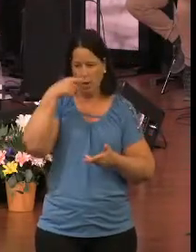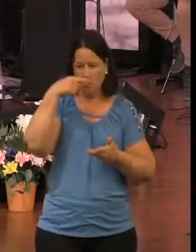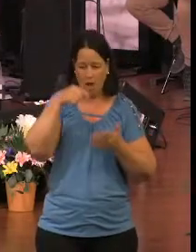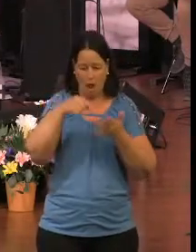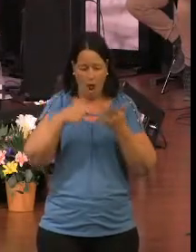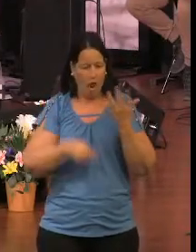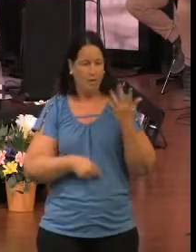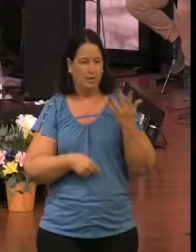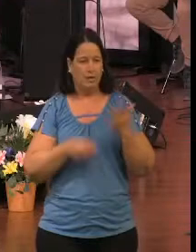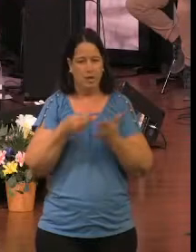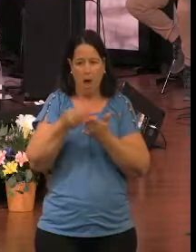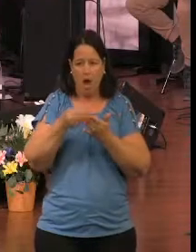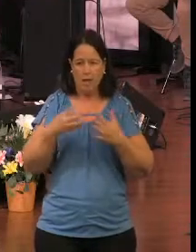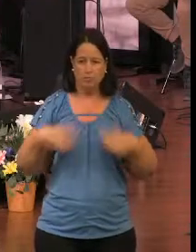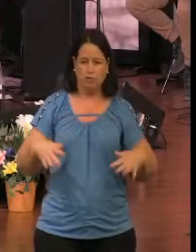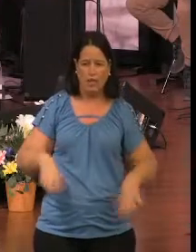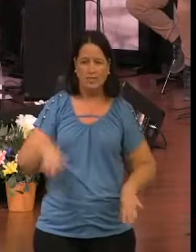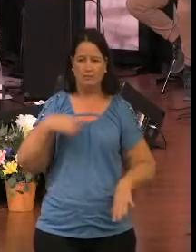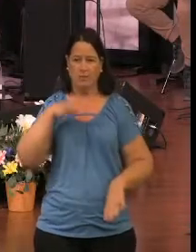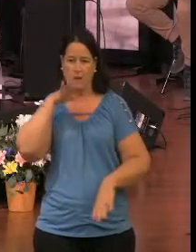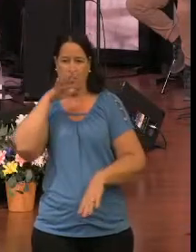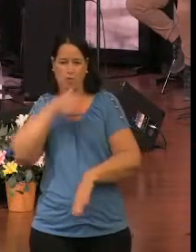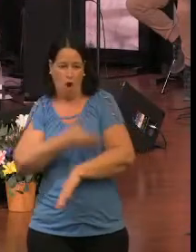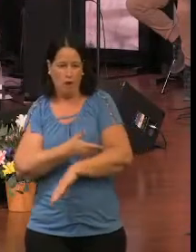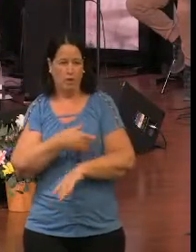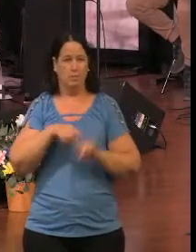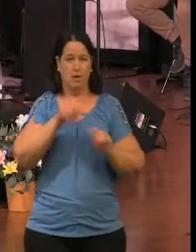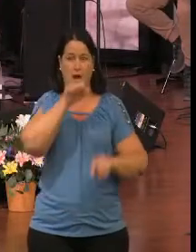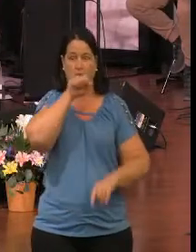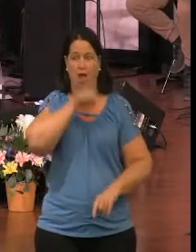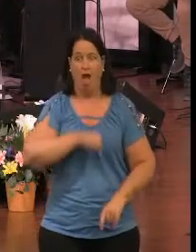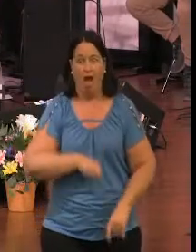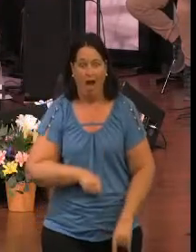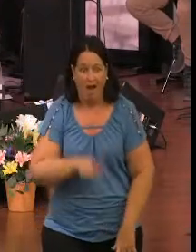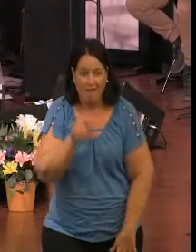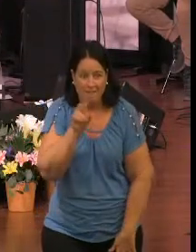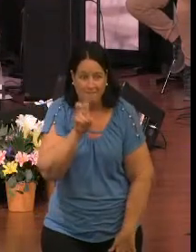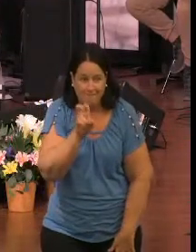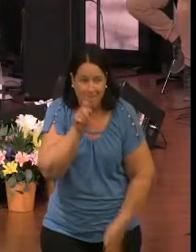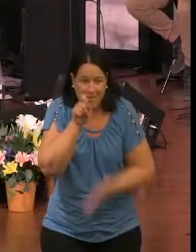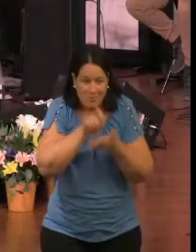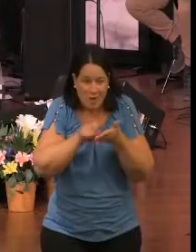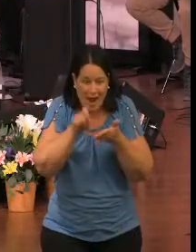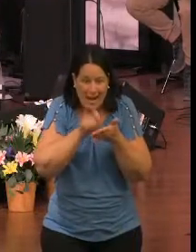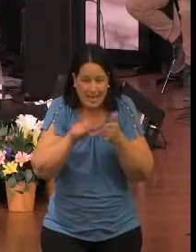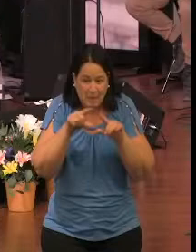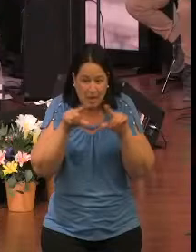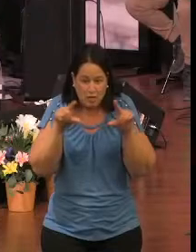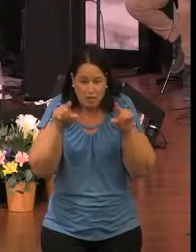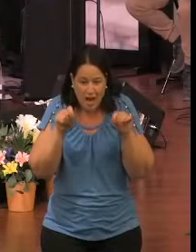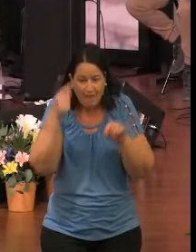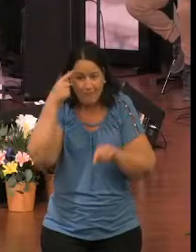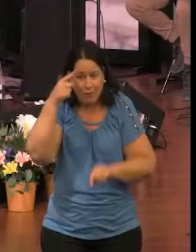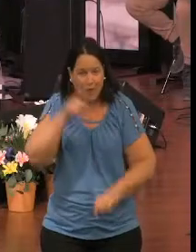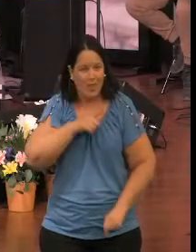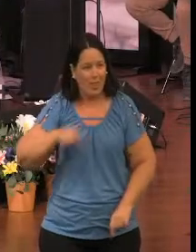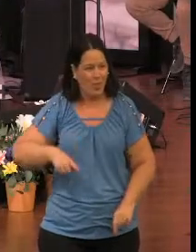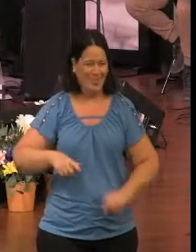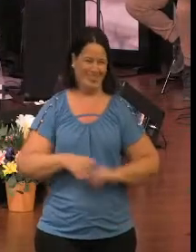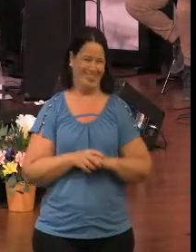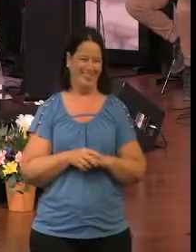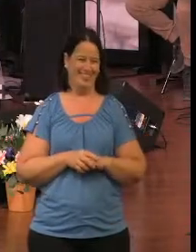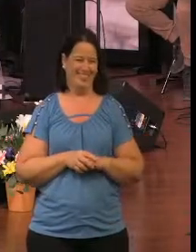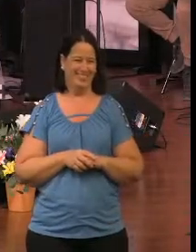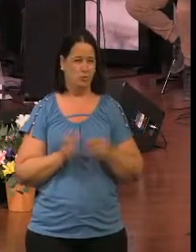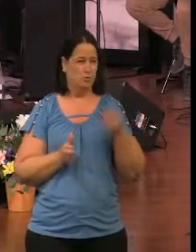things. Don't mind at all. But I love writing my check to the Lord for the work here that begins here